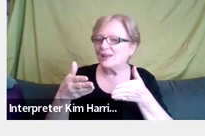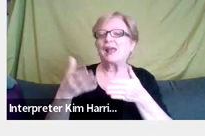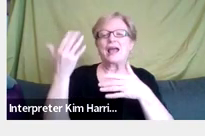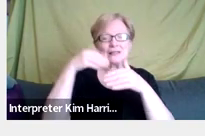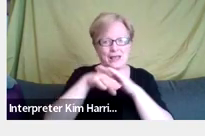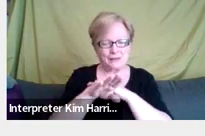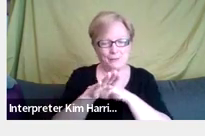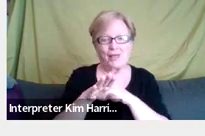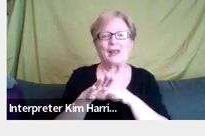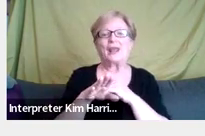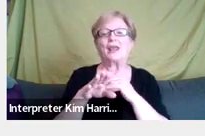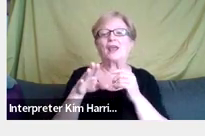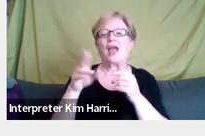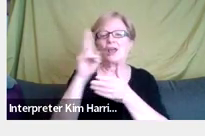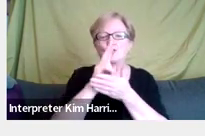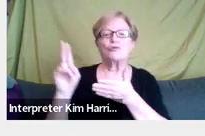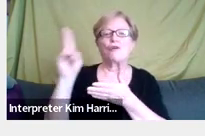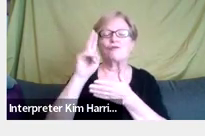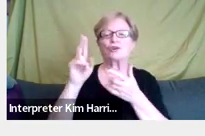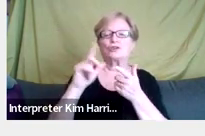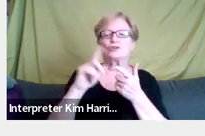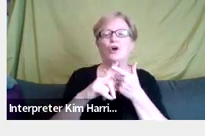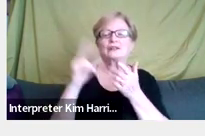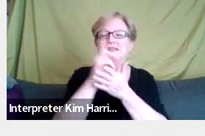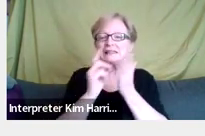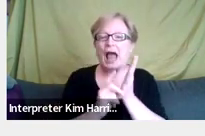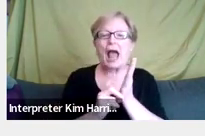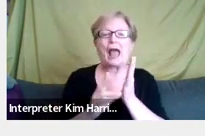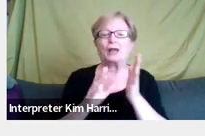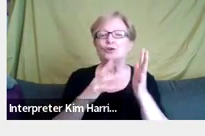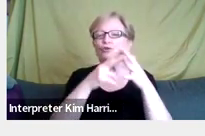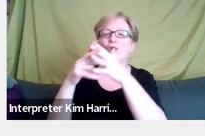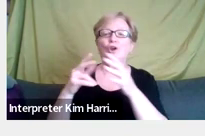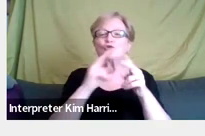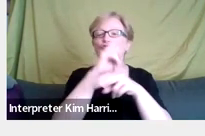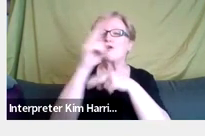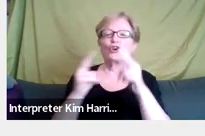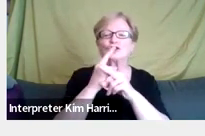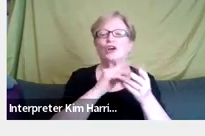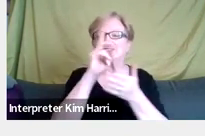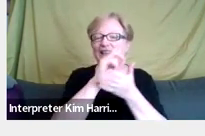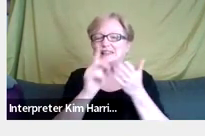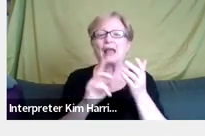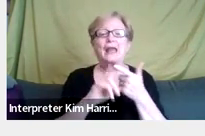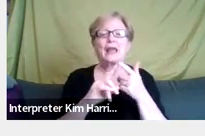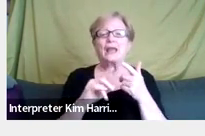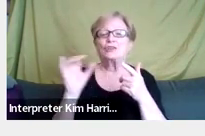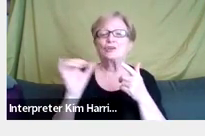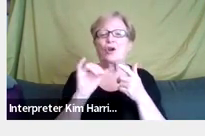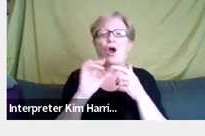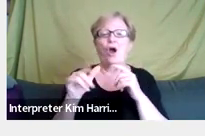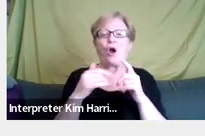accessibility and universal design. And she also has a visual